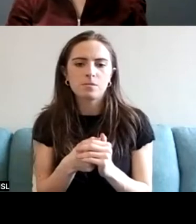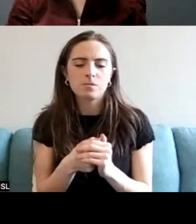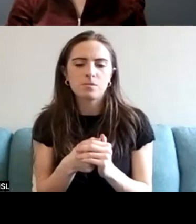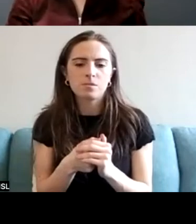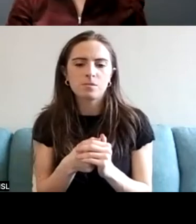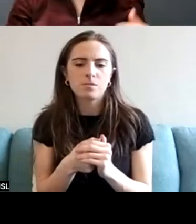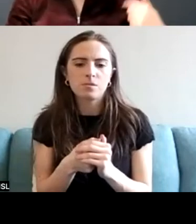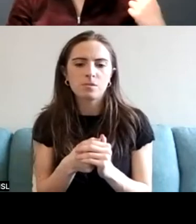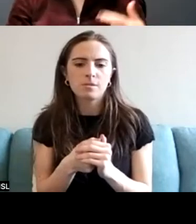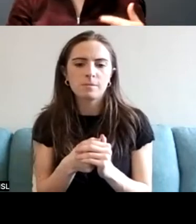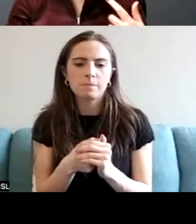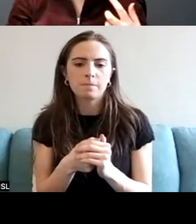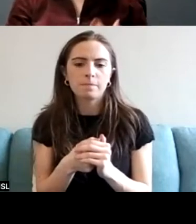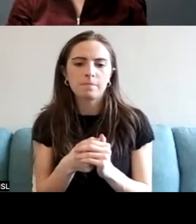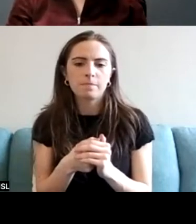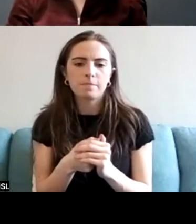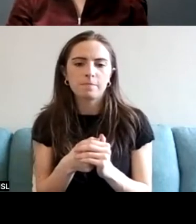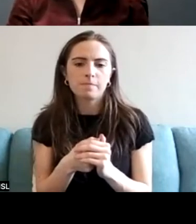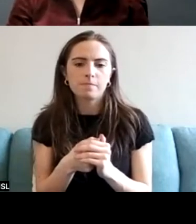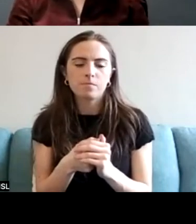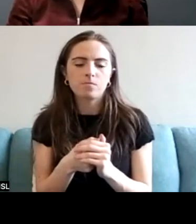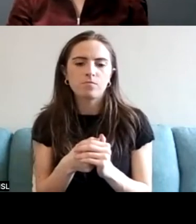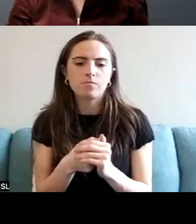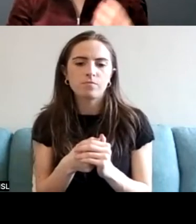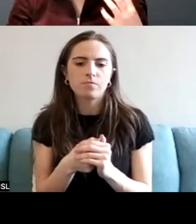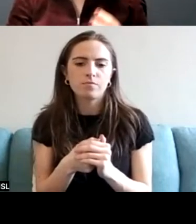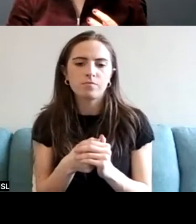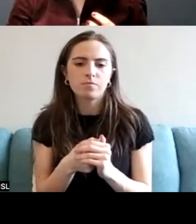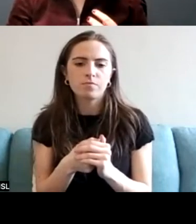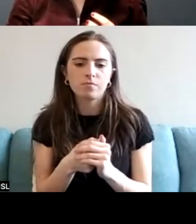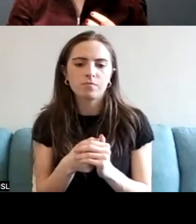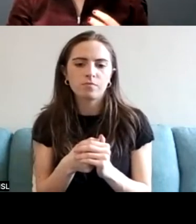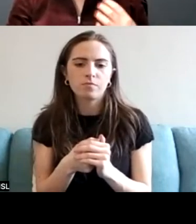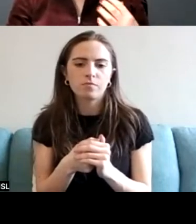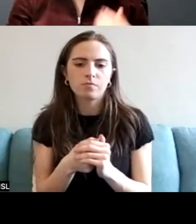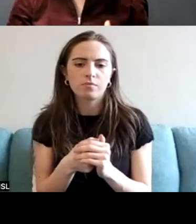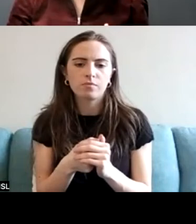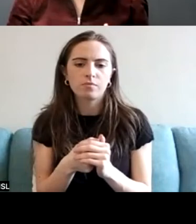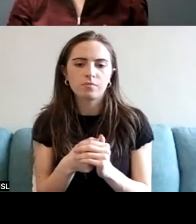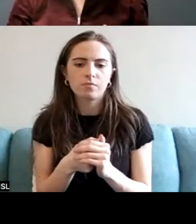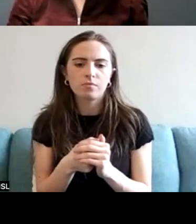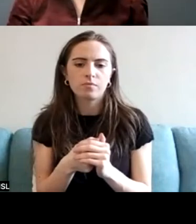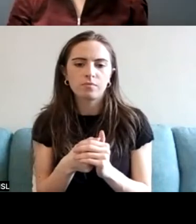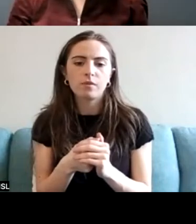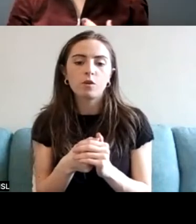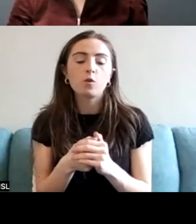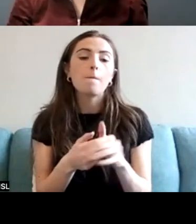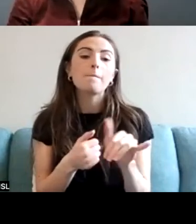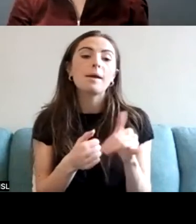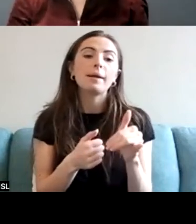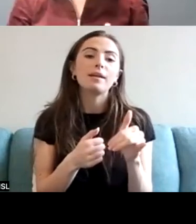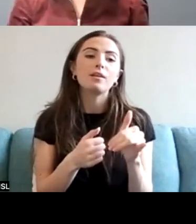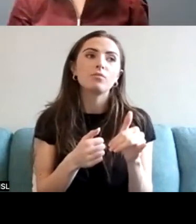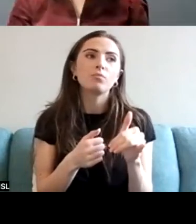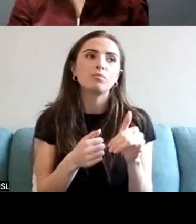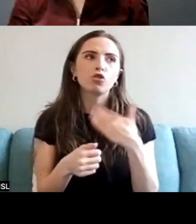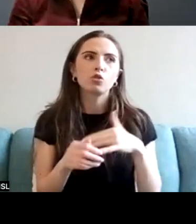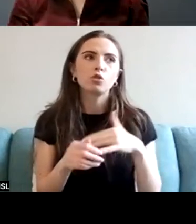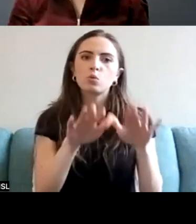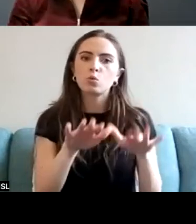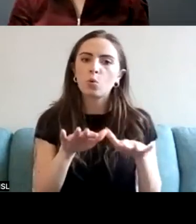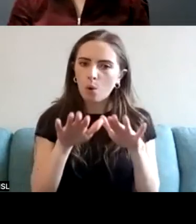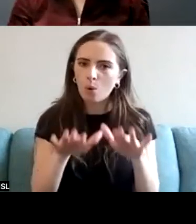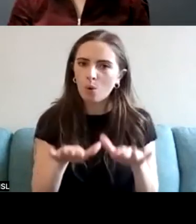do the next thing. But it's about maybe changing that intention and thinking, okay, I need to share this message with someone who's deaf. I need to